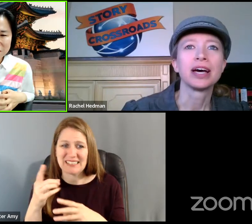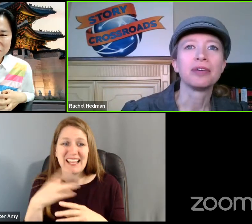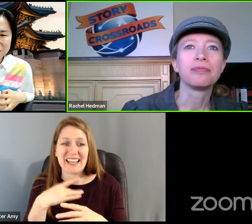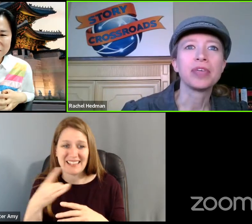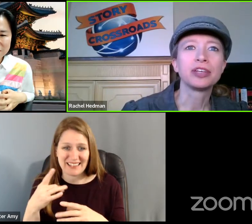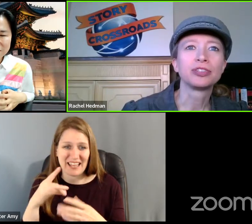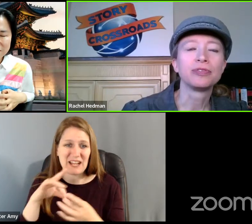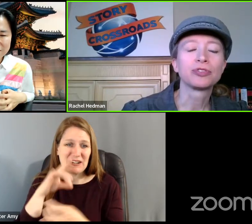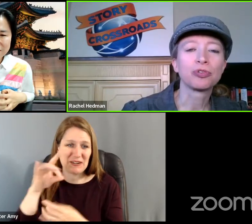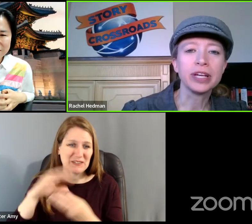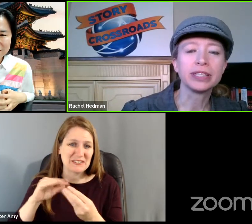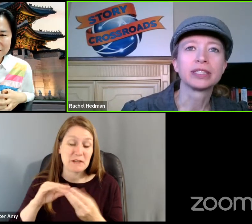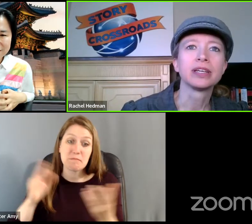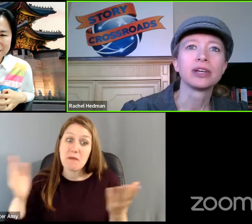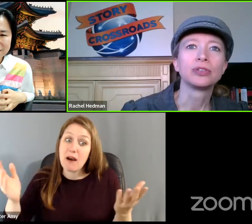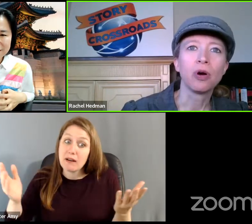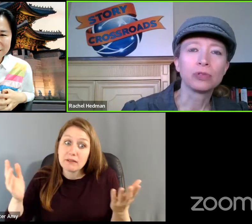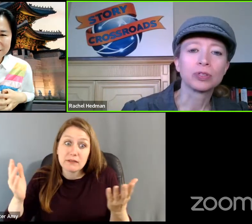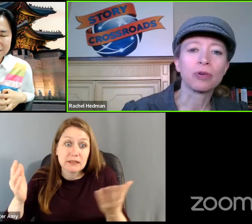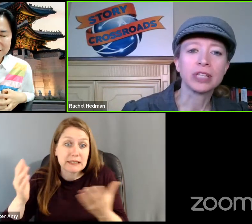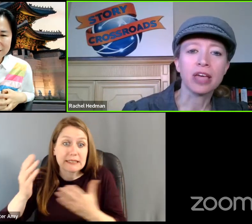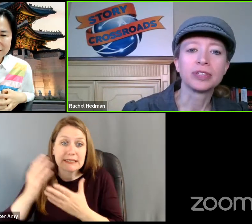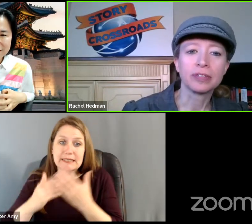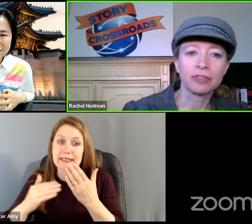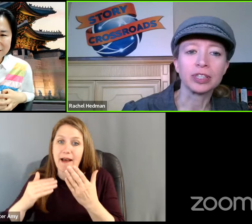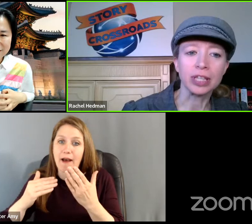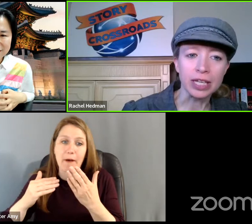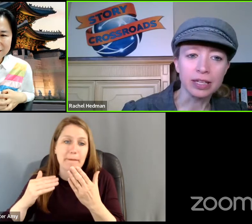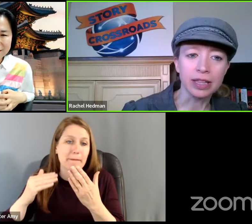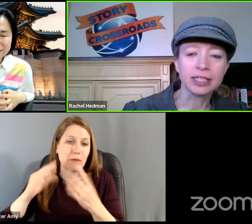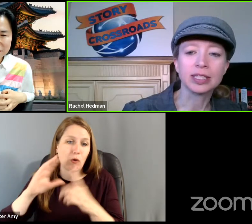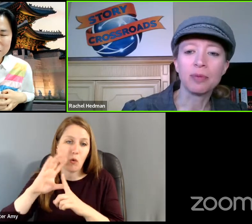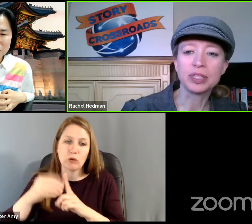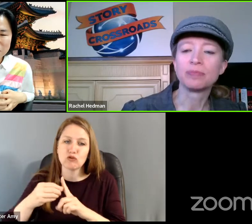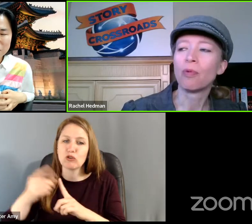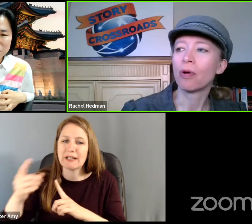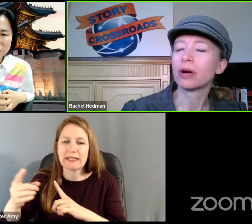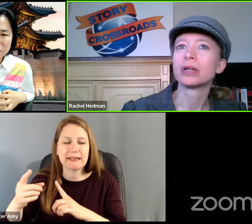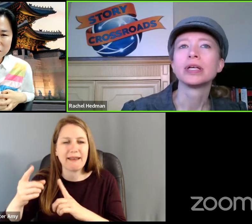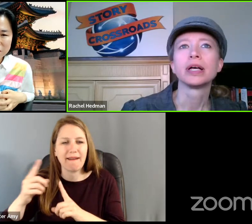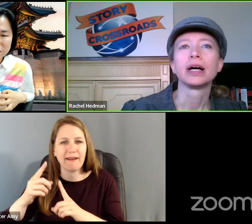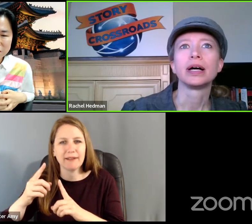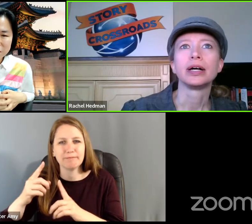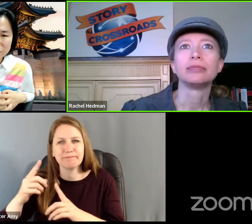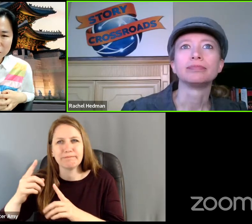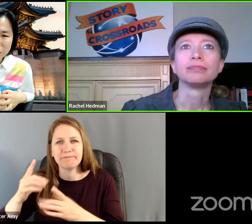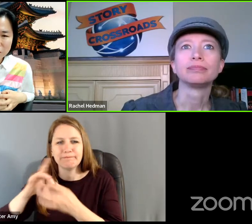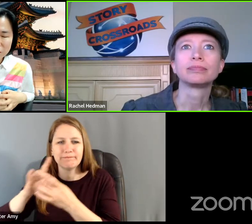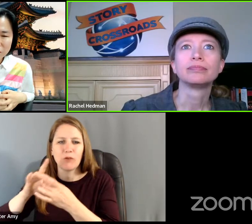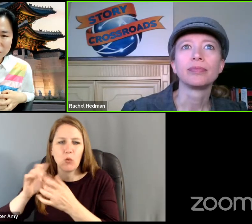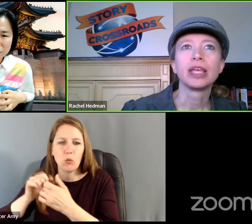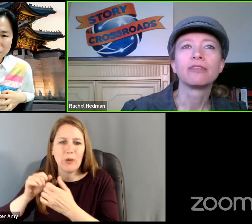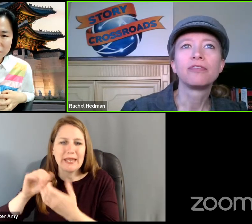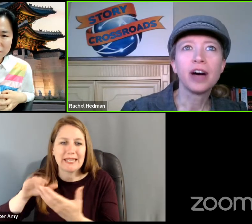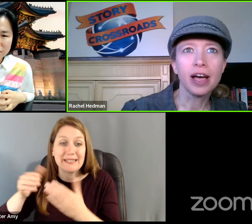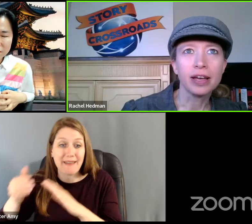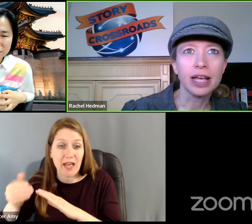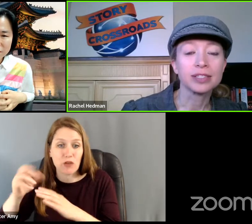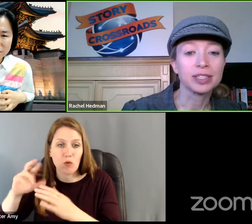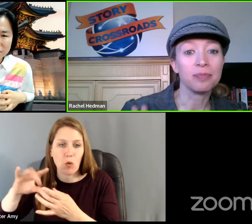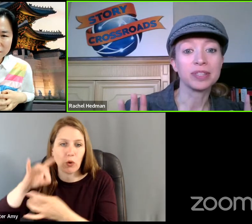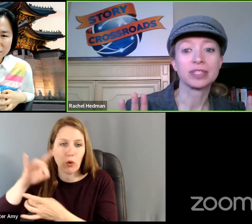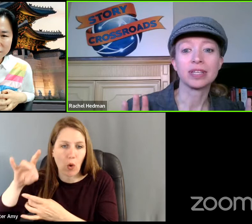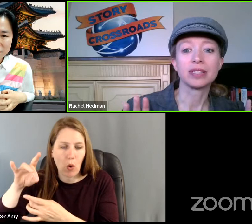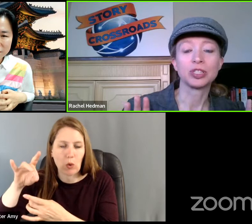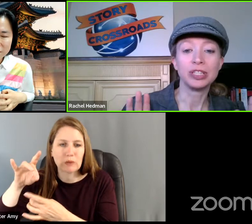cultures, they treat ghosts or death differently. Like some it's more in fun,